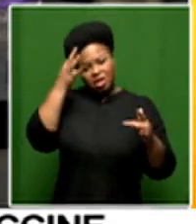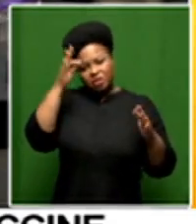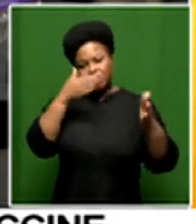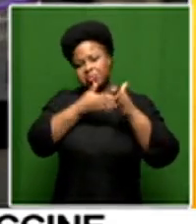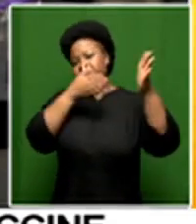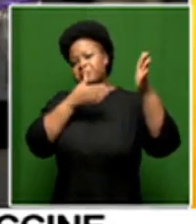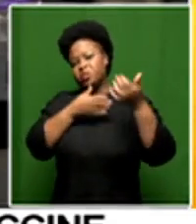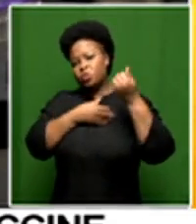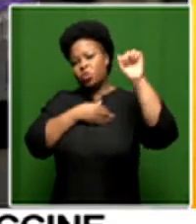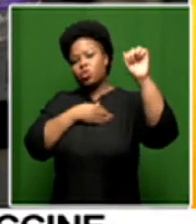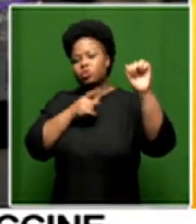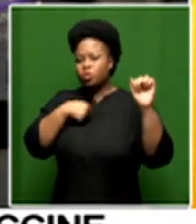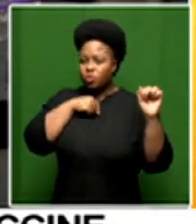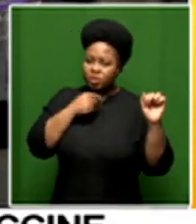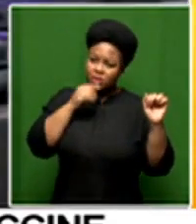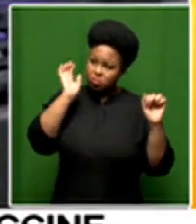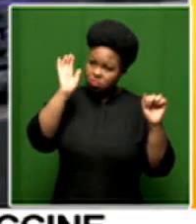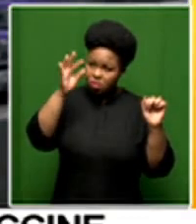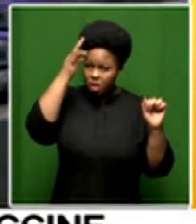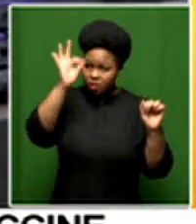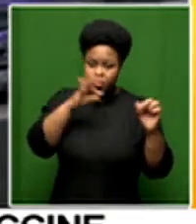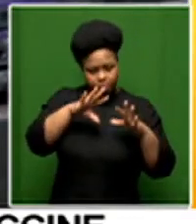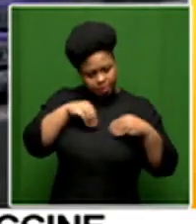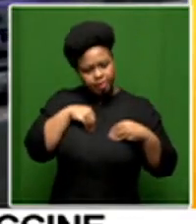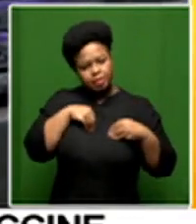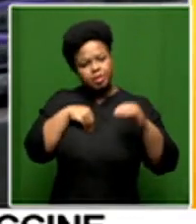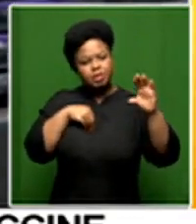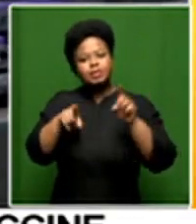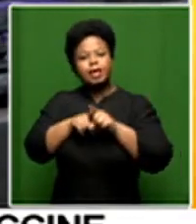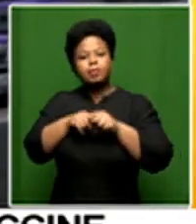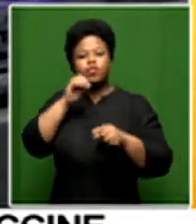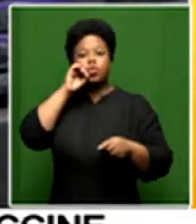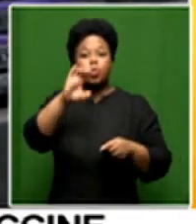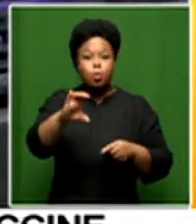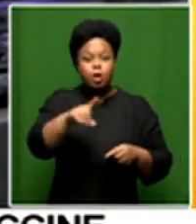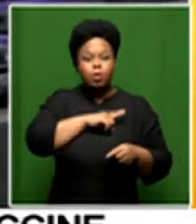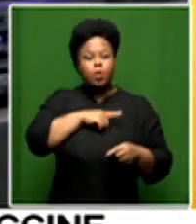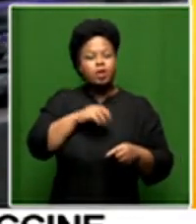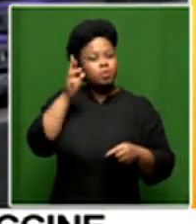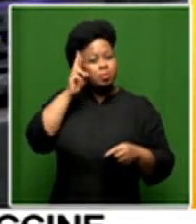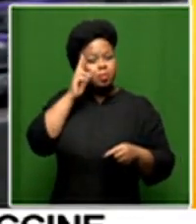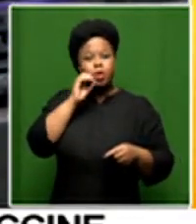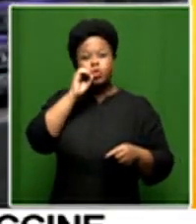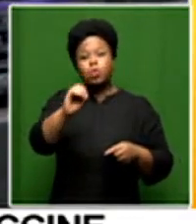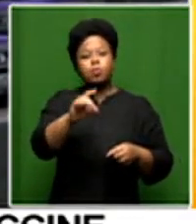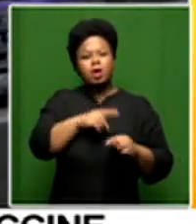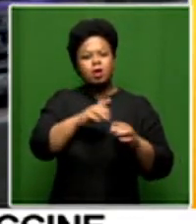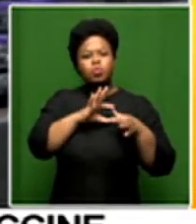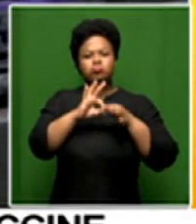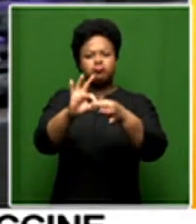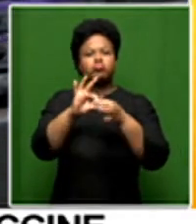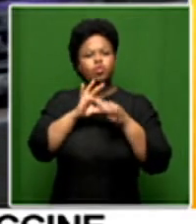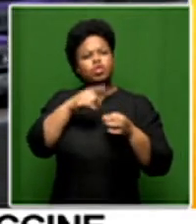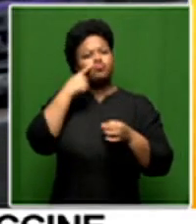closed. And we're making that call to say that open up, including Cuba, and taking an advantage that we have a relationship